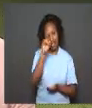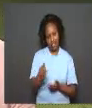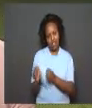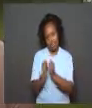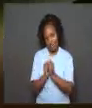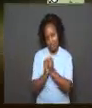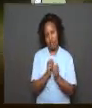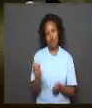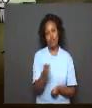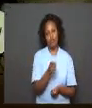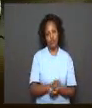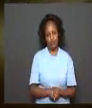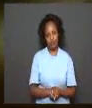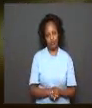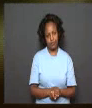together.